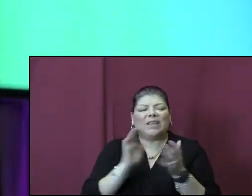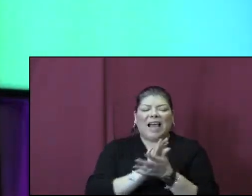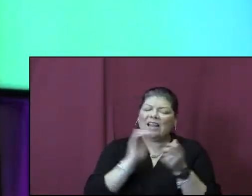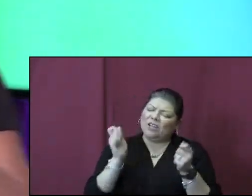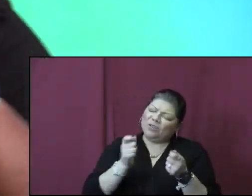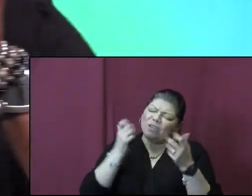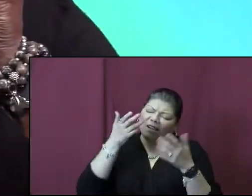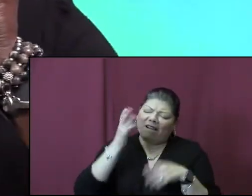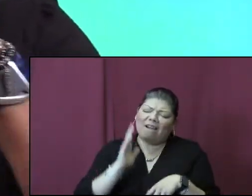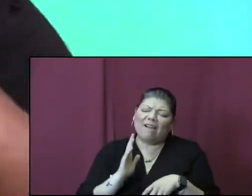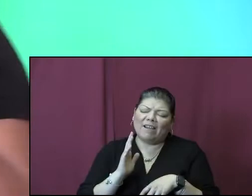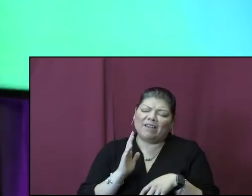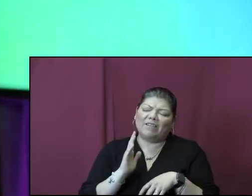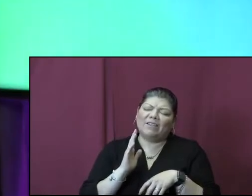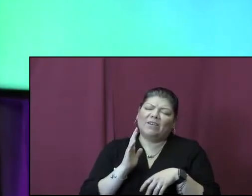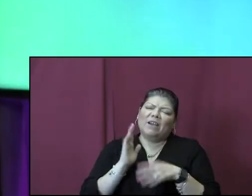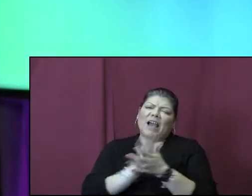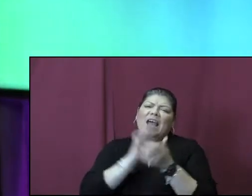Hallelujah, God.